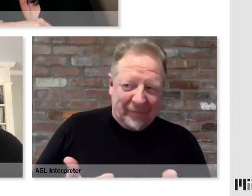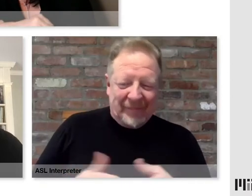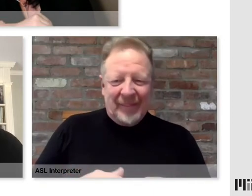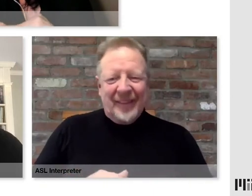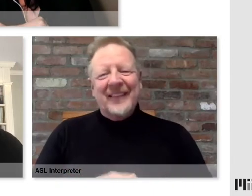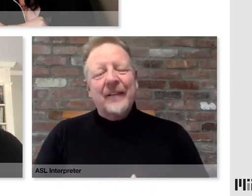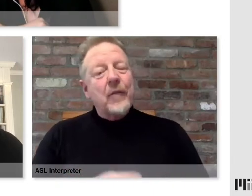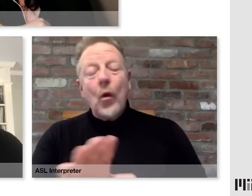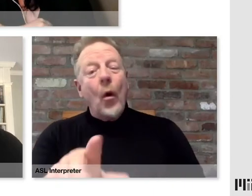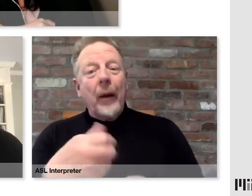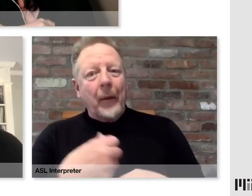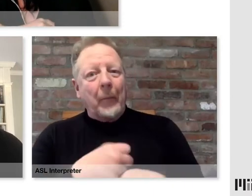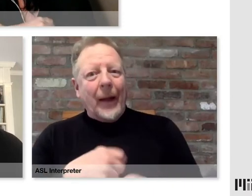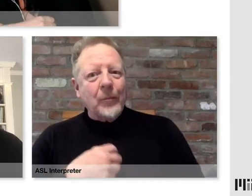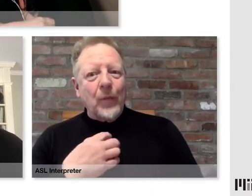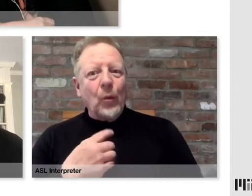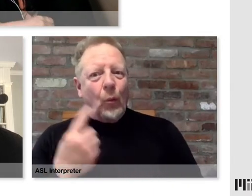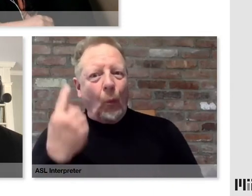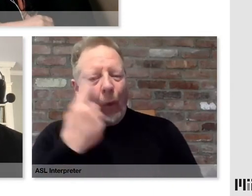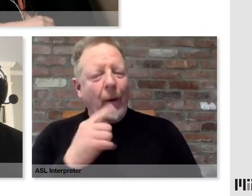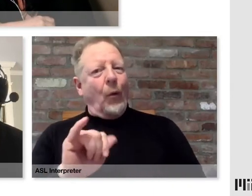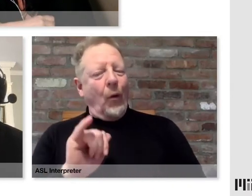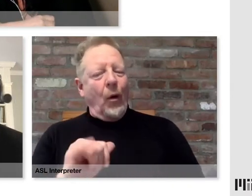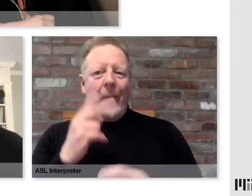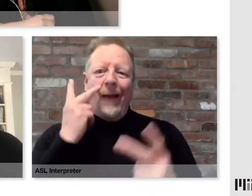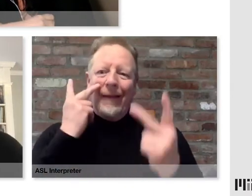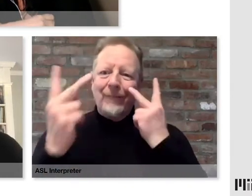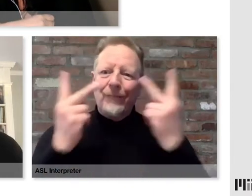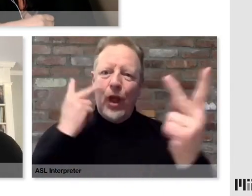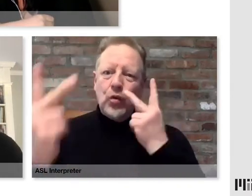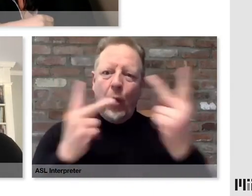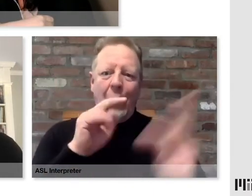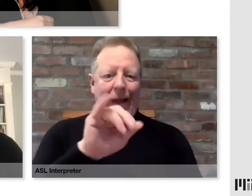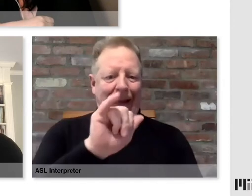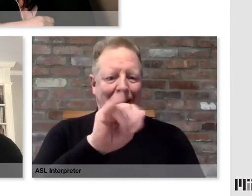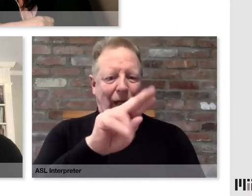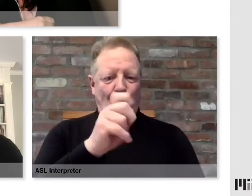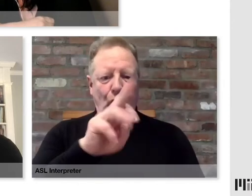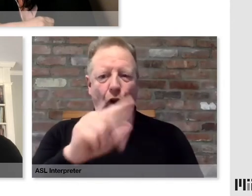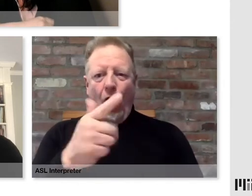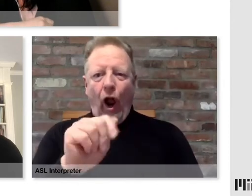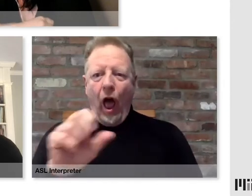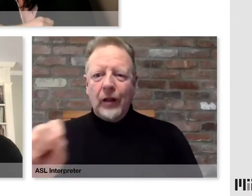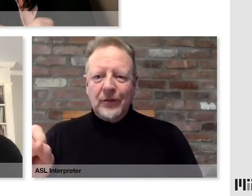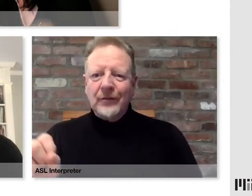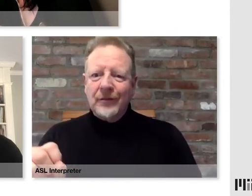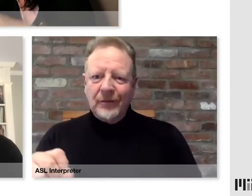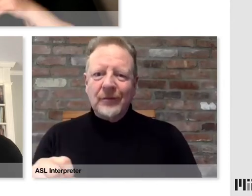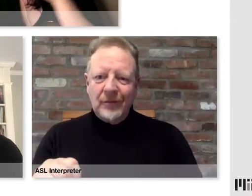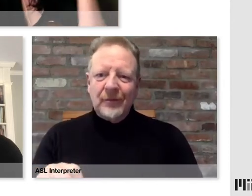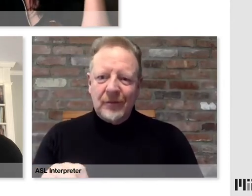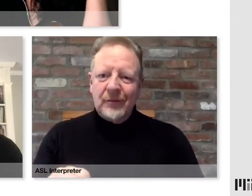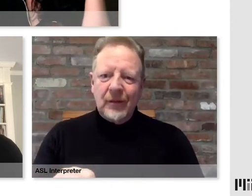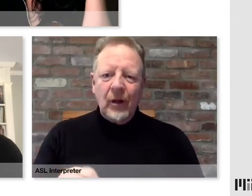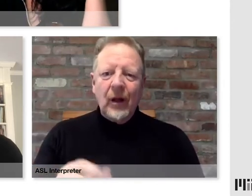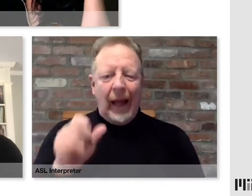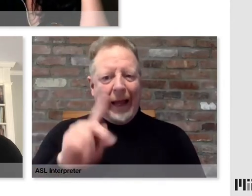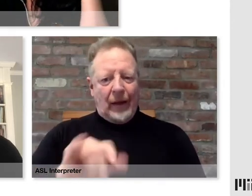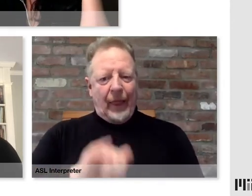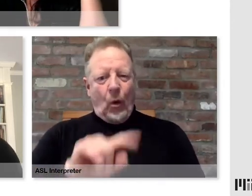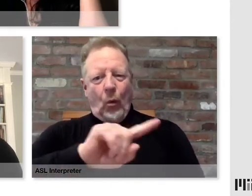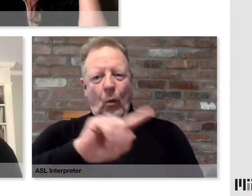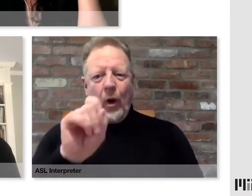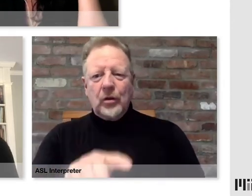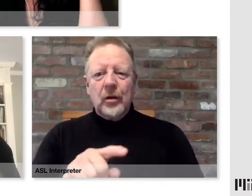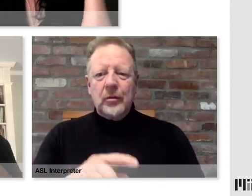it makes me wonder about visual interglots, maybe. This one of the people asking a question to